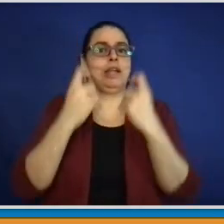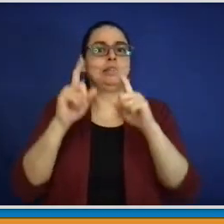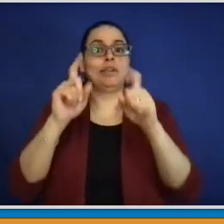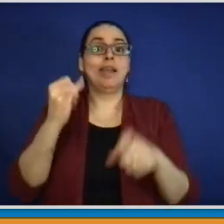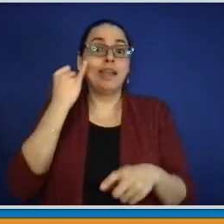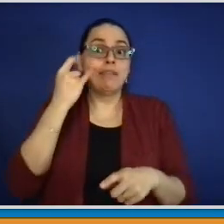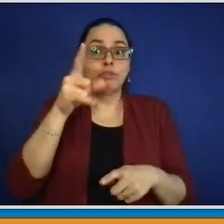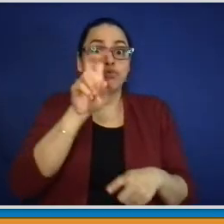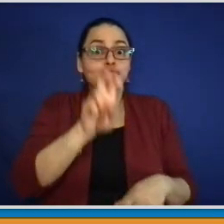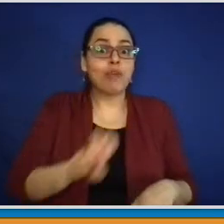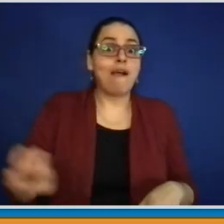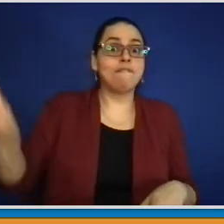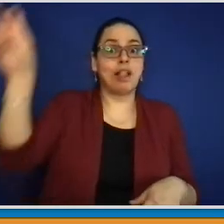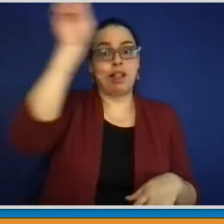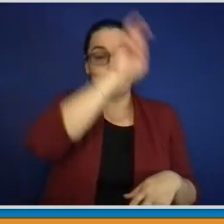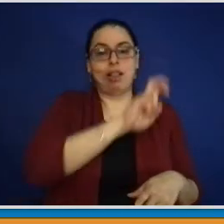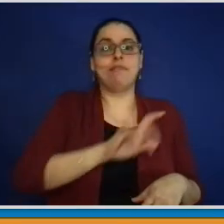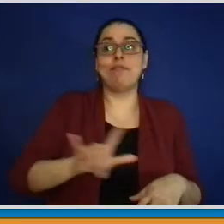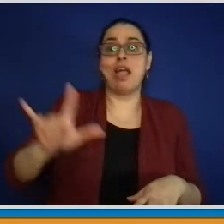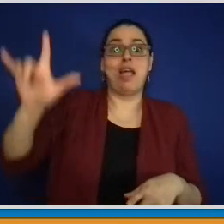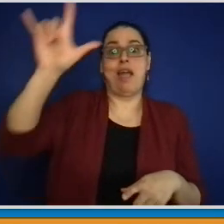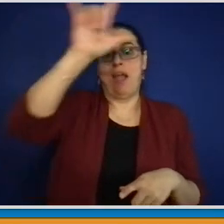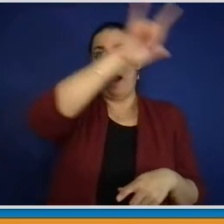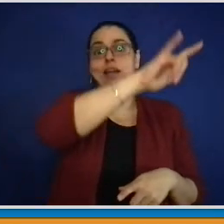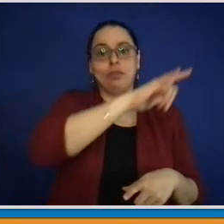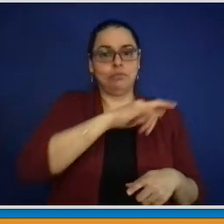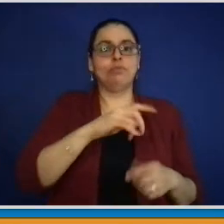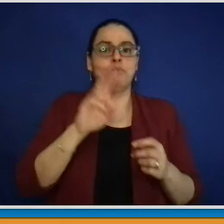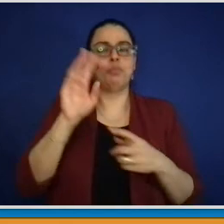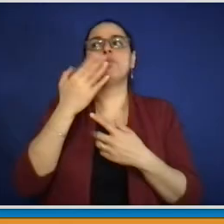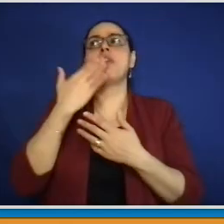as we continue to use it. Thanks, George. Thank you, Ken.